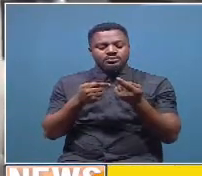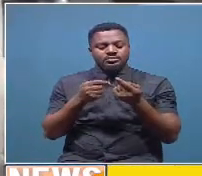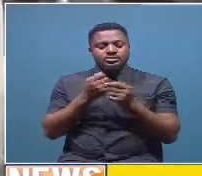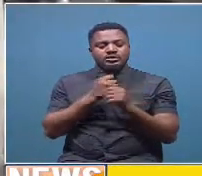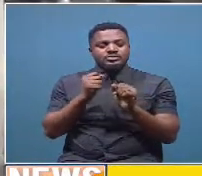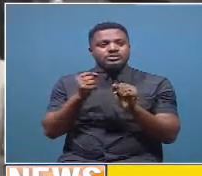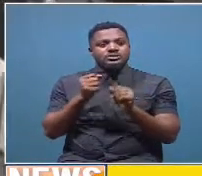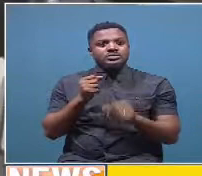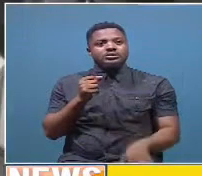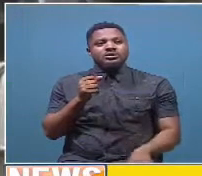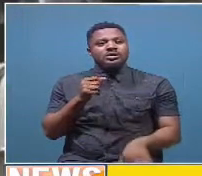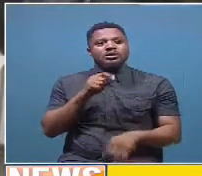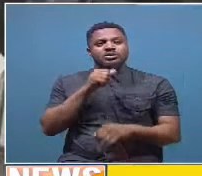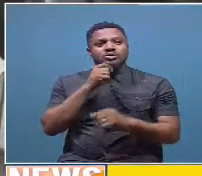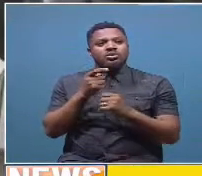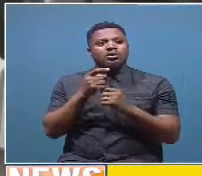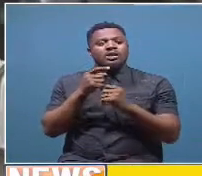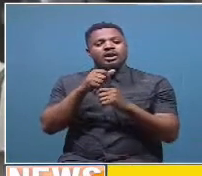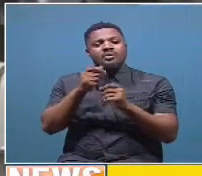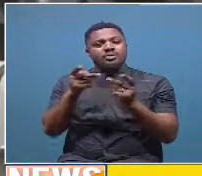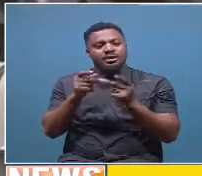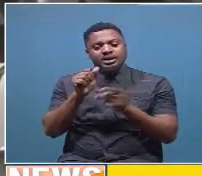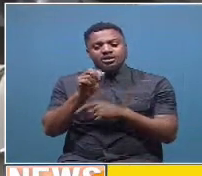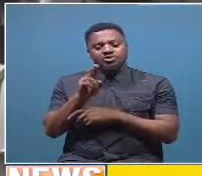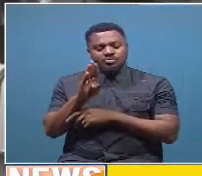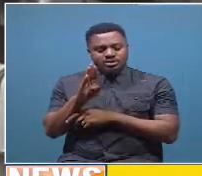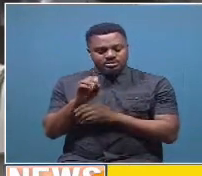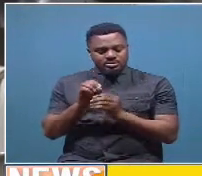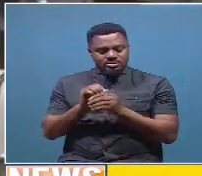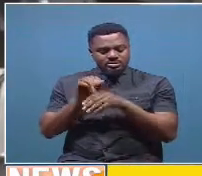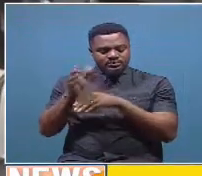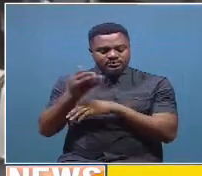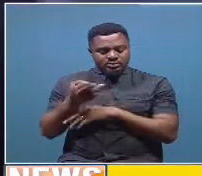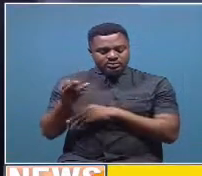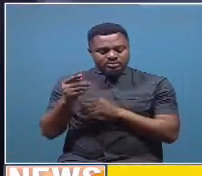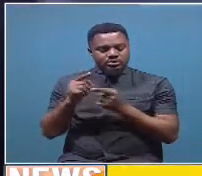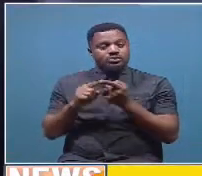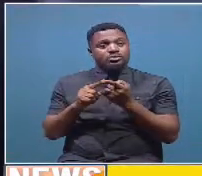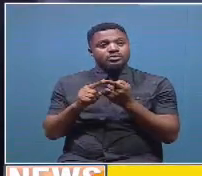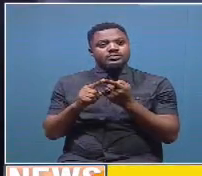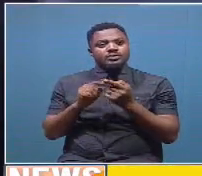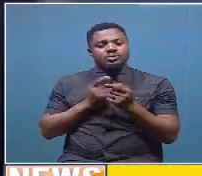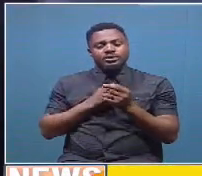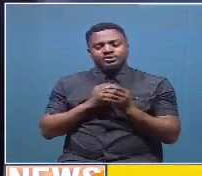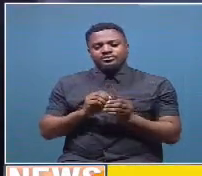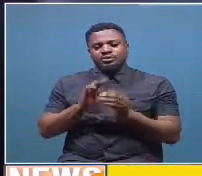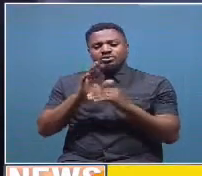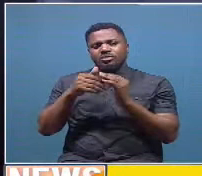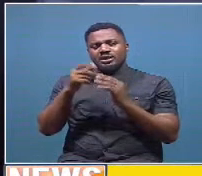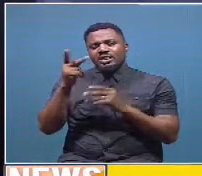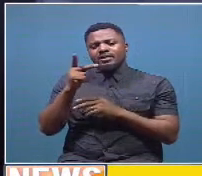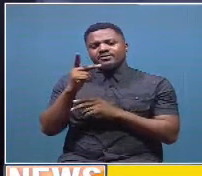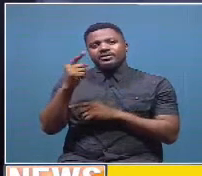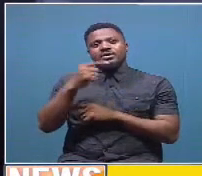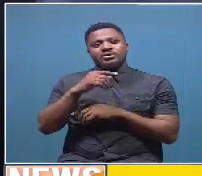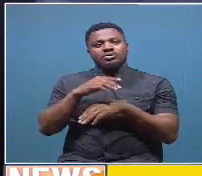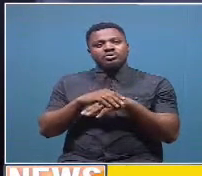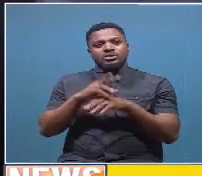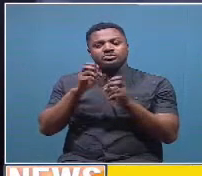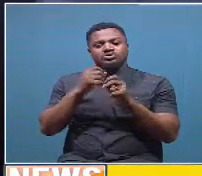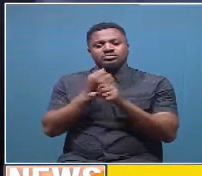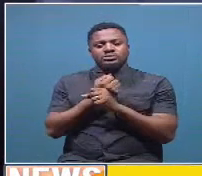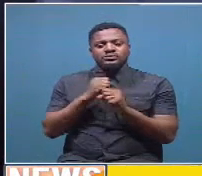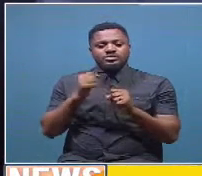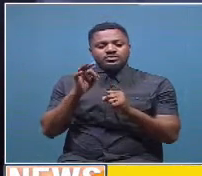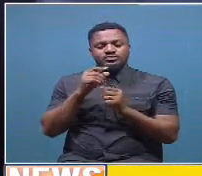General, is one area that the AUB dedicates its resources to. So we devoted a whole half day on the issue of safety of